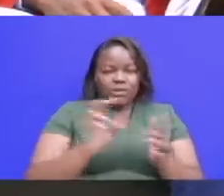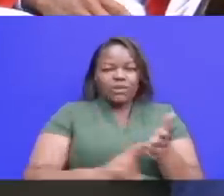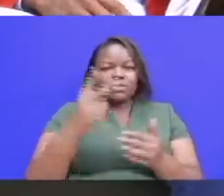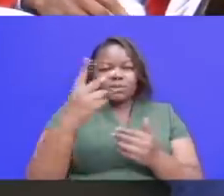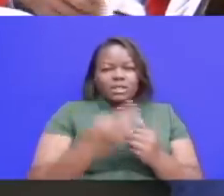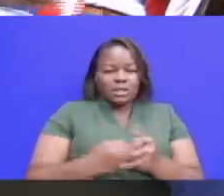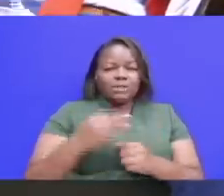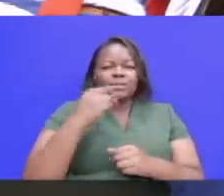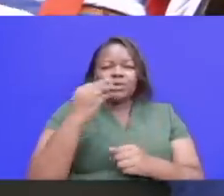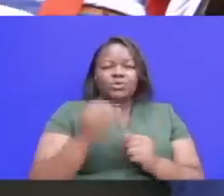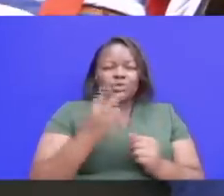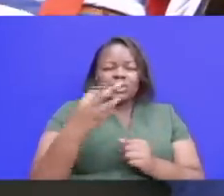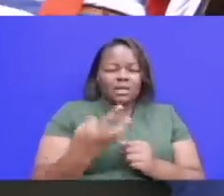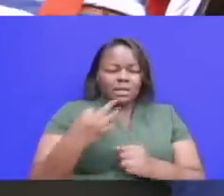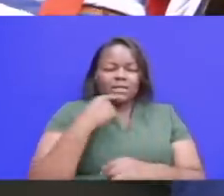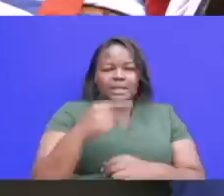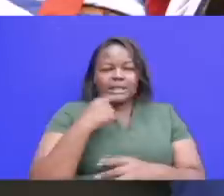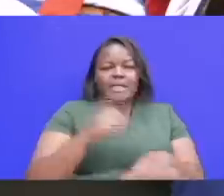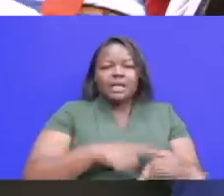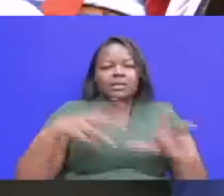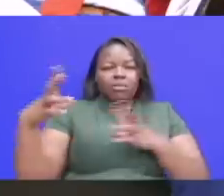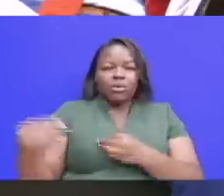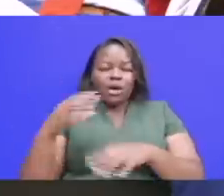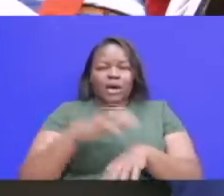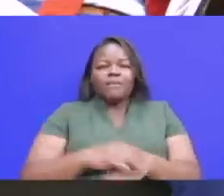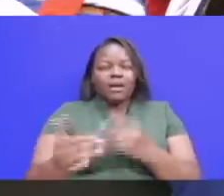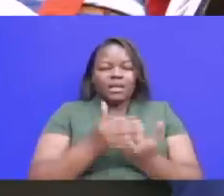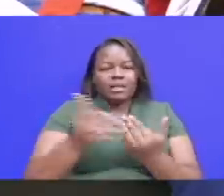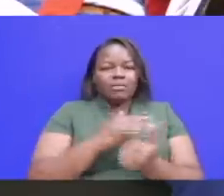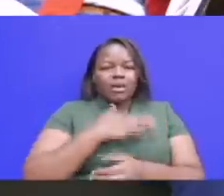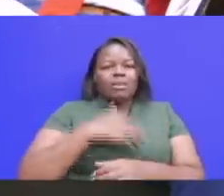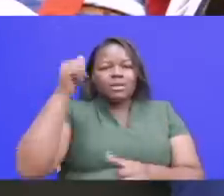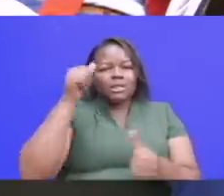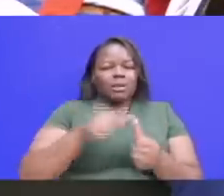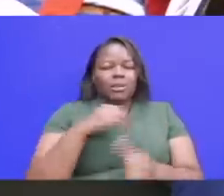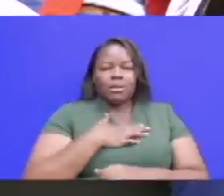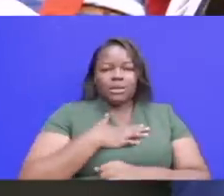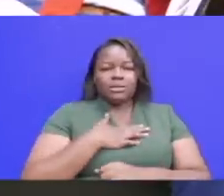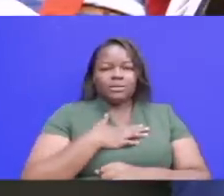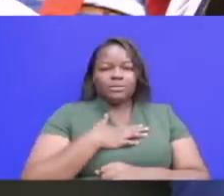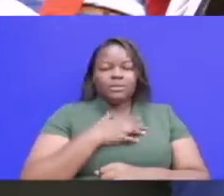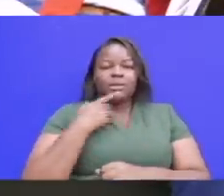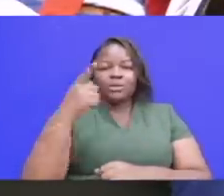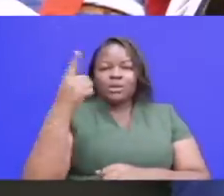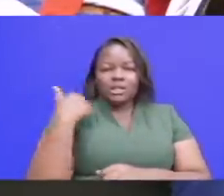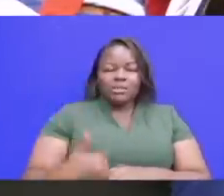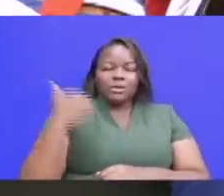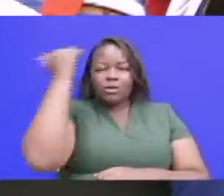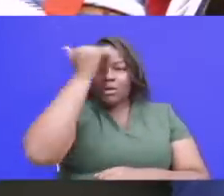this person, when you go, when you find favor, remember me. This person